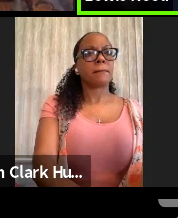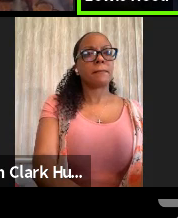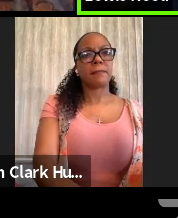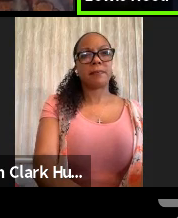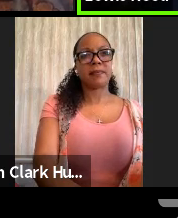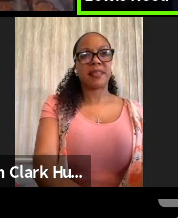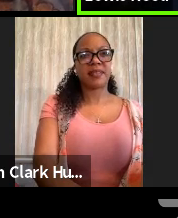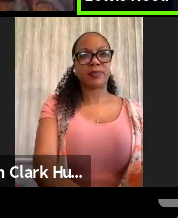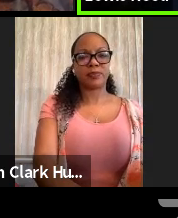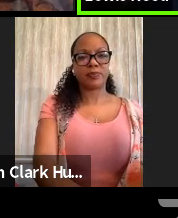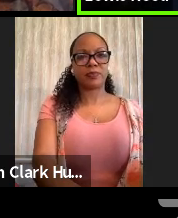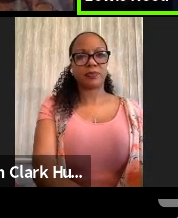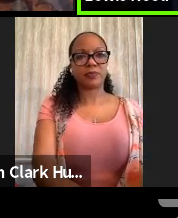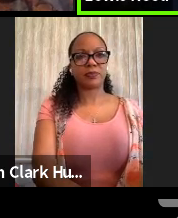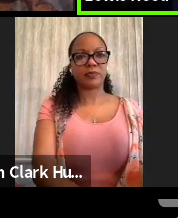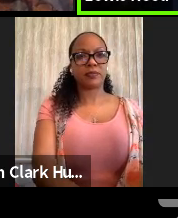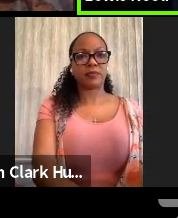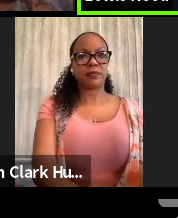this up.